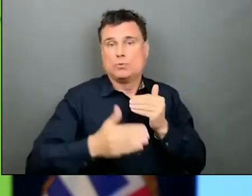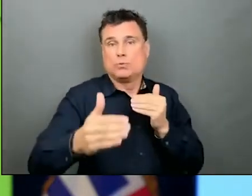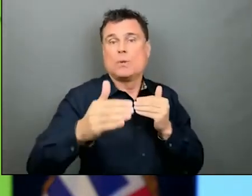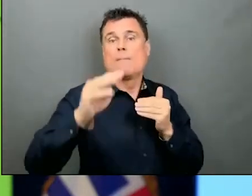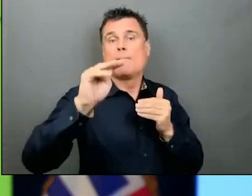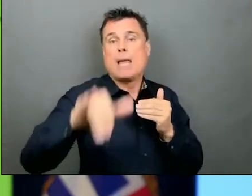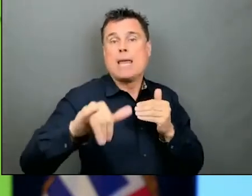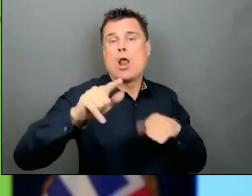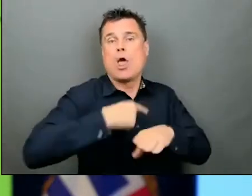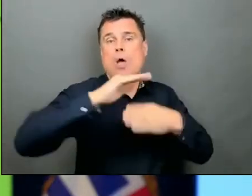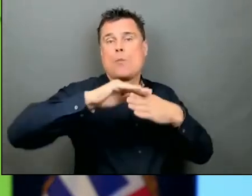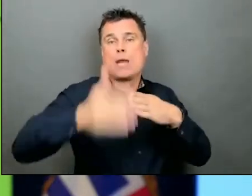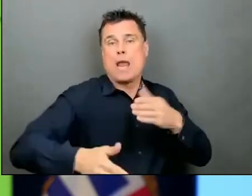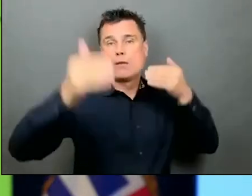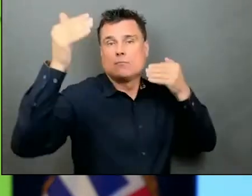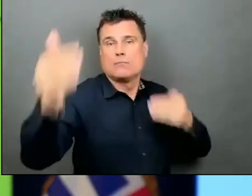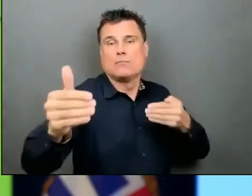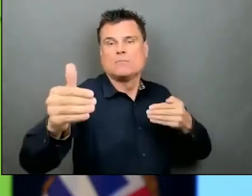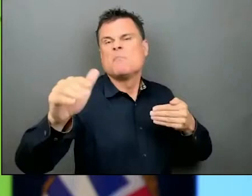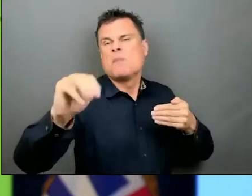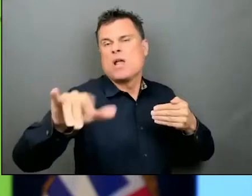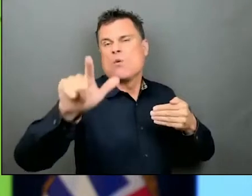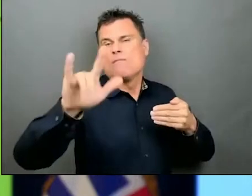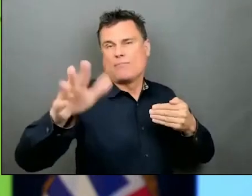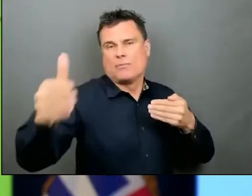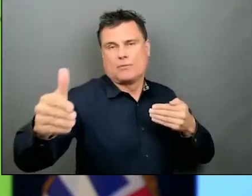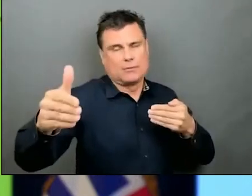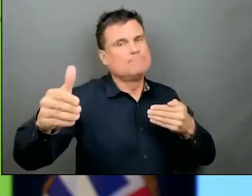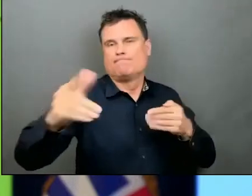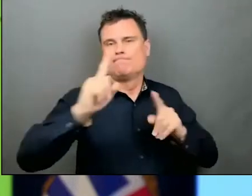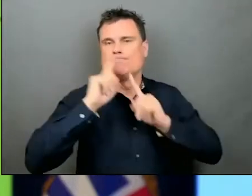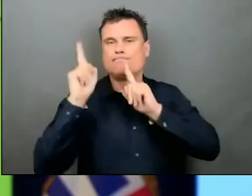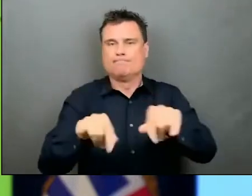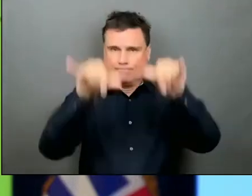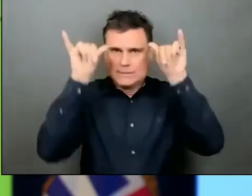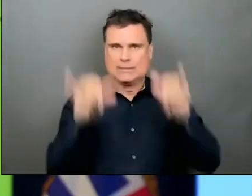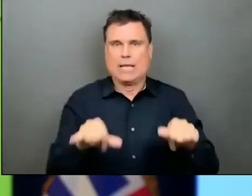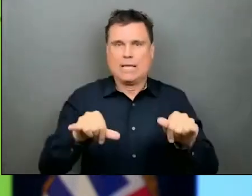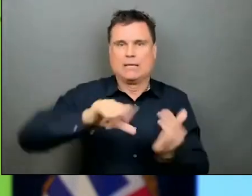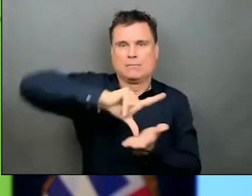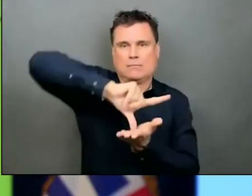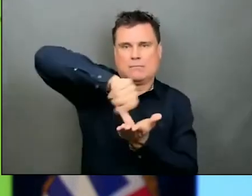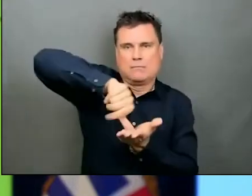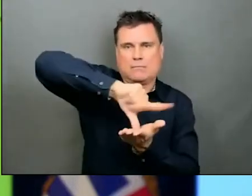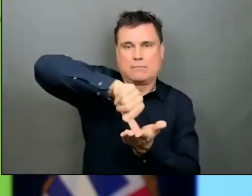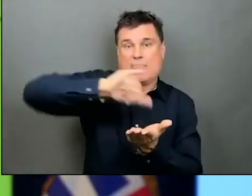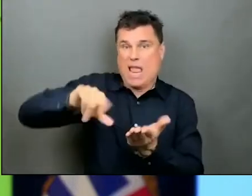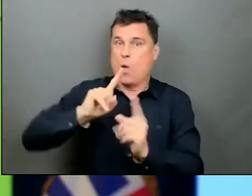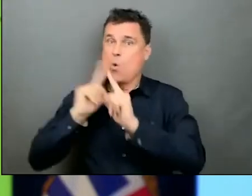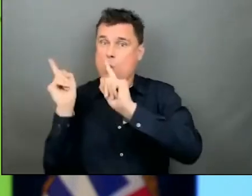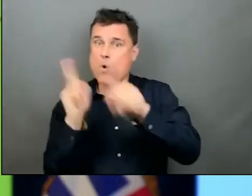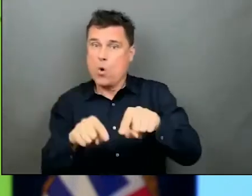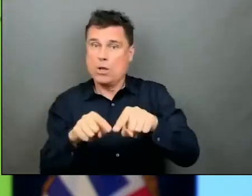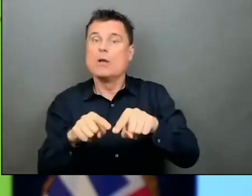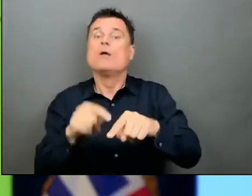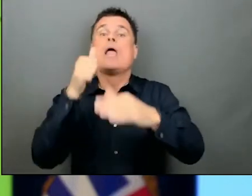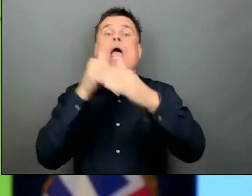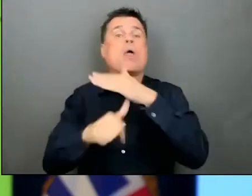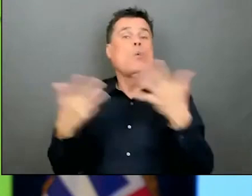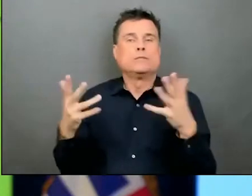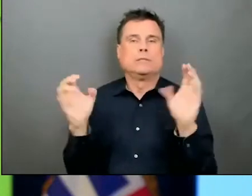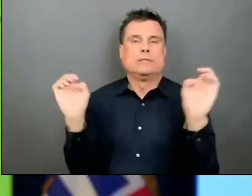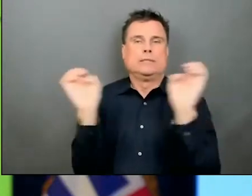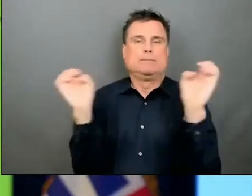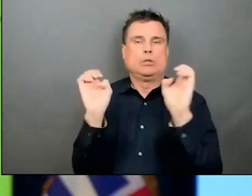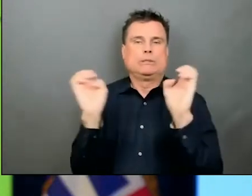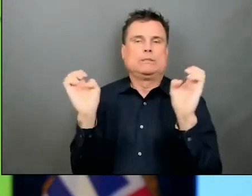specifically May 25th. This is a legal order under the Emergency Program Act, and there will be